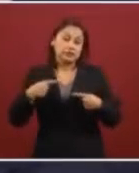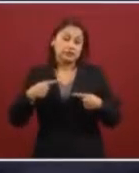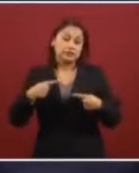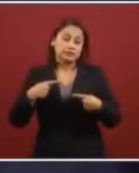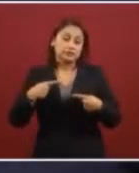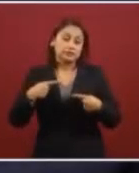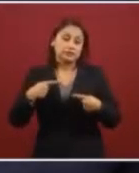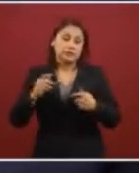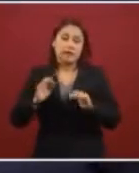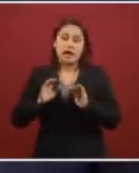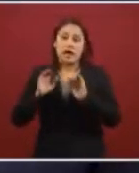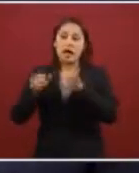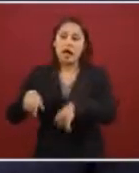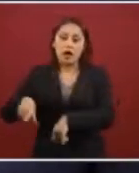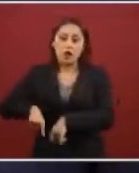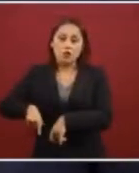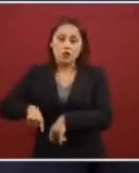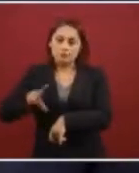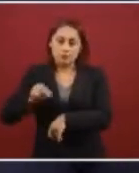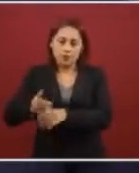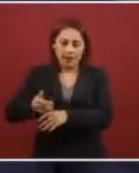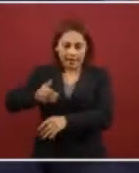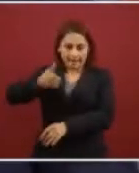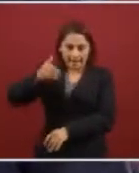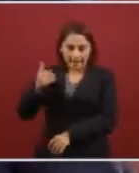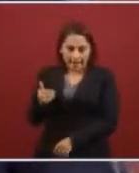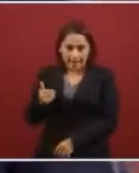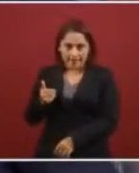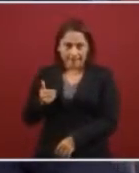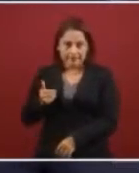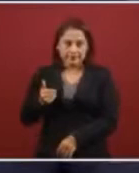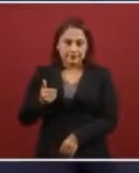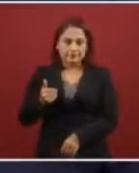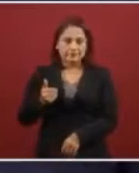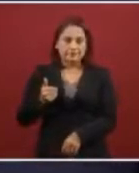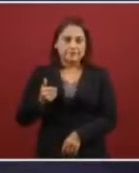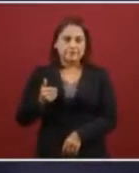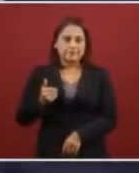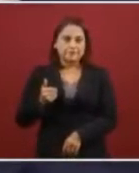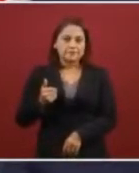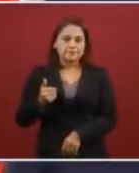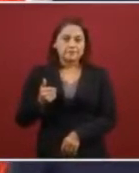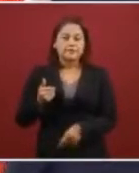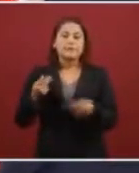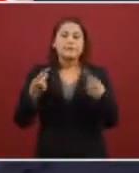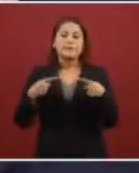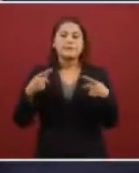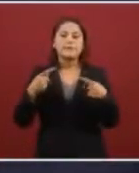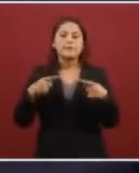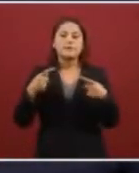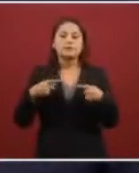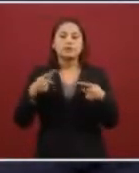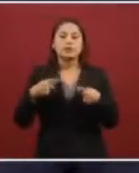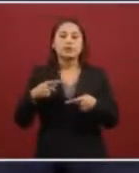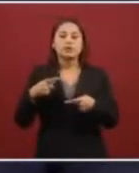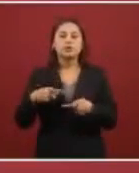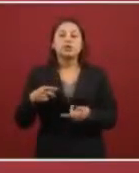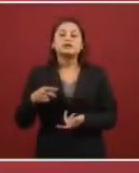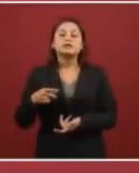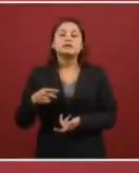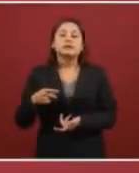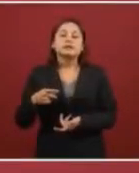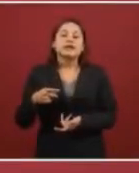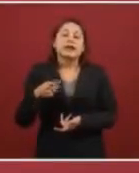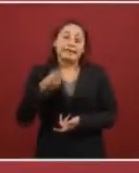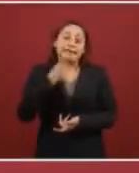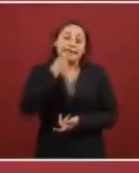Which is different. Una cosa es one thing is power, llegar al gobierno y otra cosa es and another tener thing el poder. Is being government.